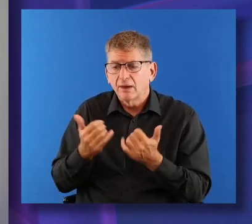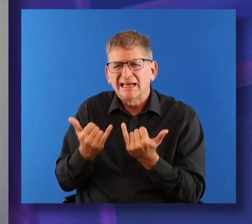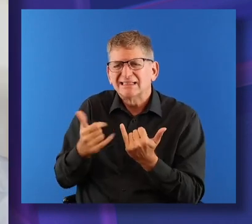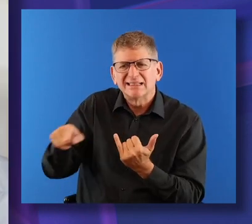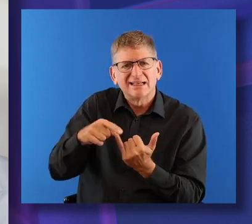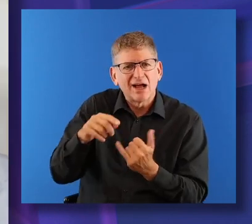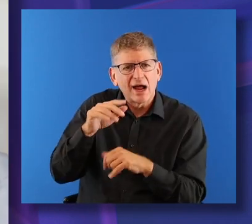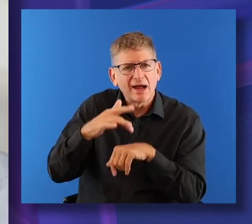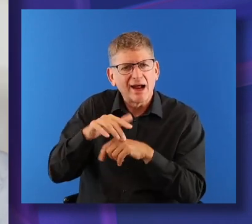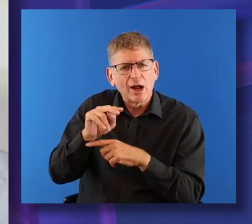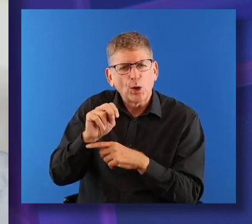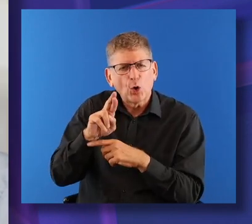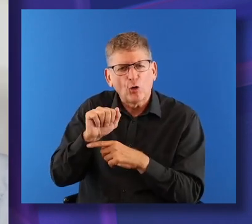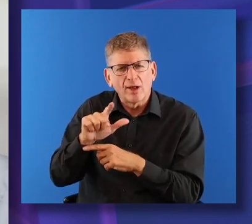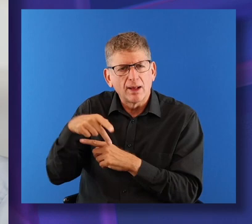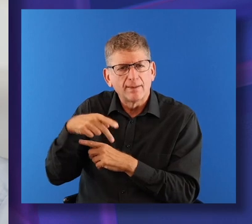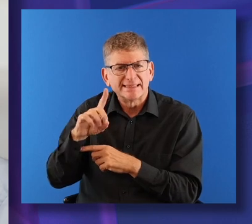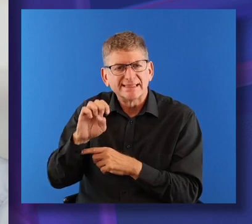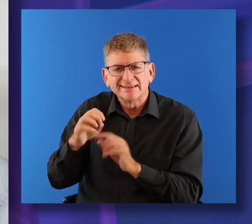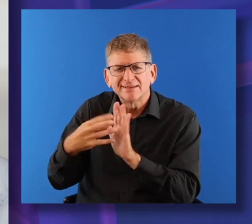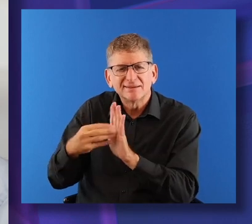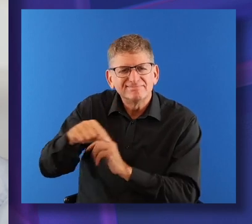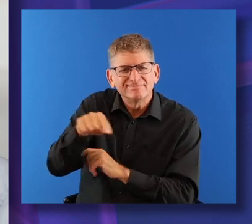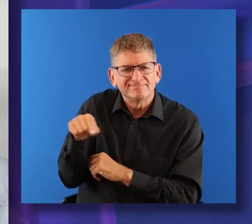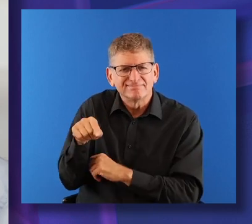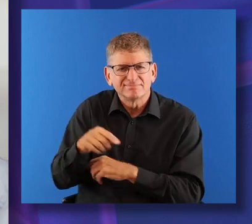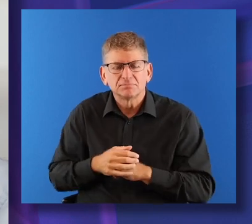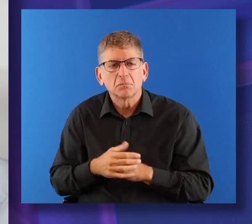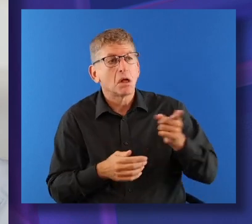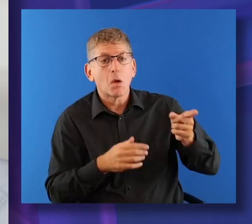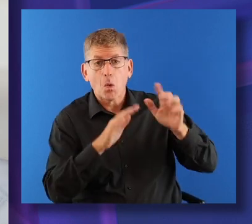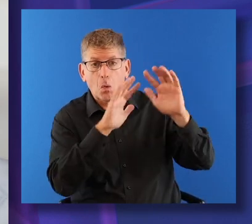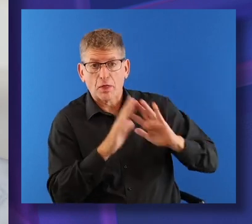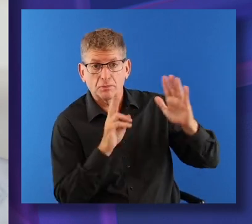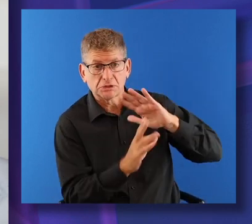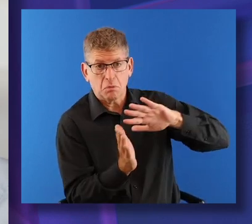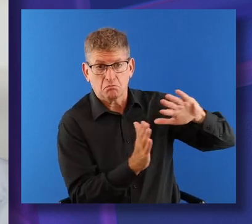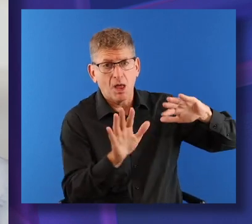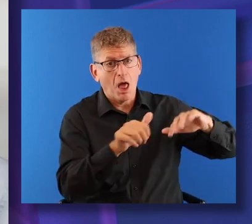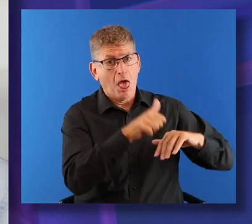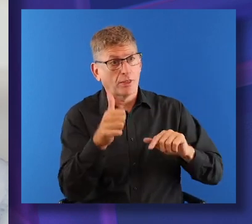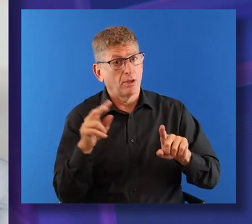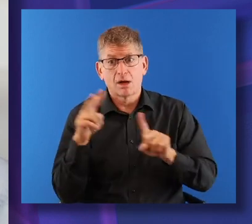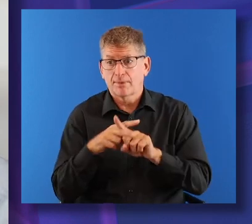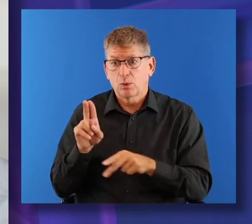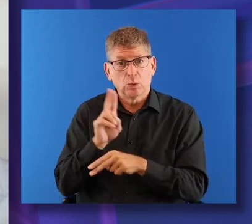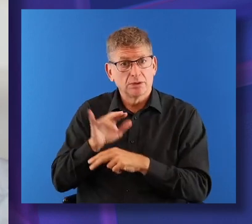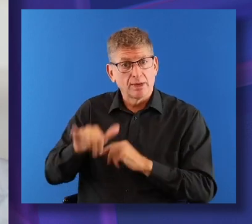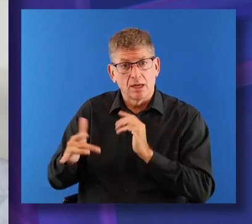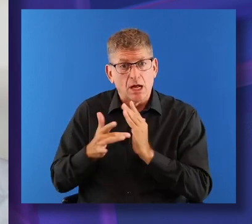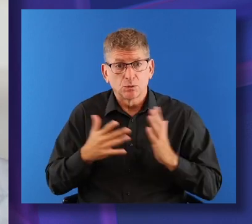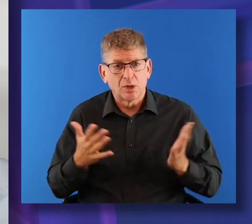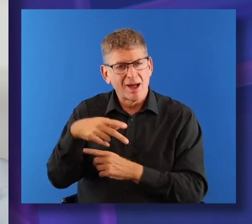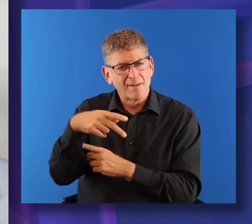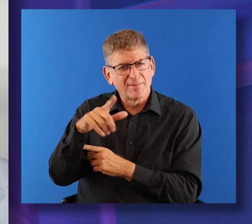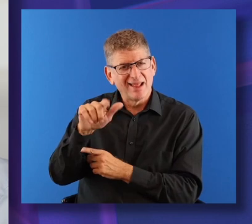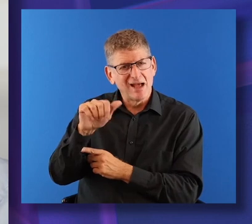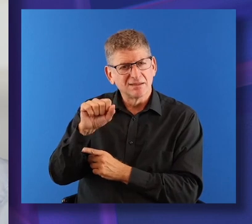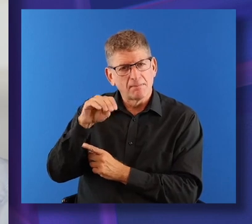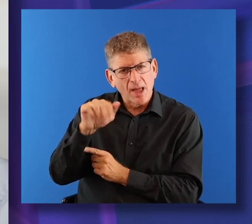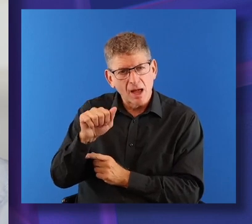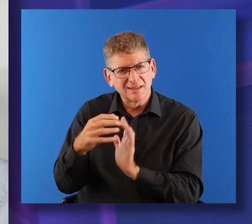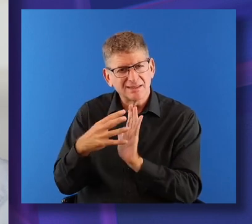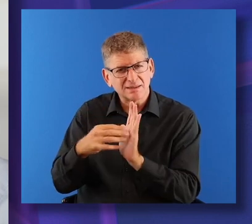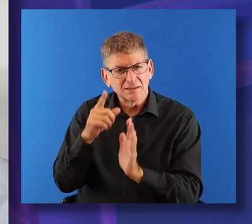surrogates. Besides weather prediction, an important application of this technology is plasma simulation in a reactor for